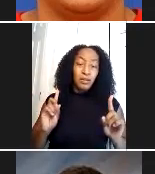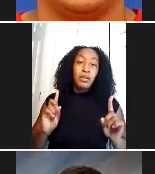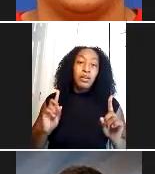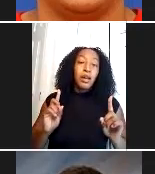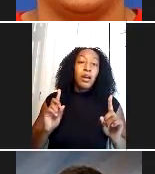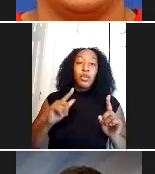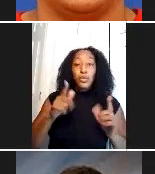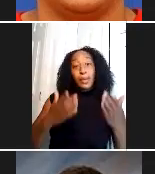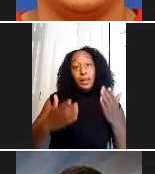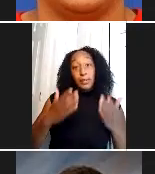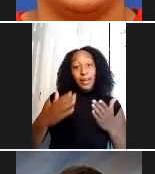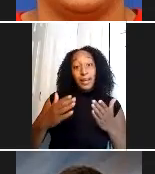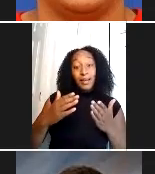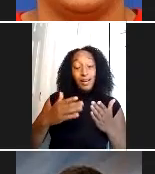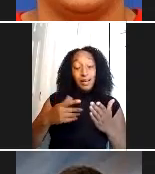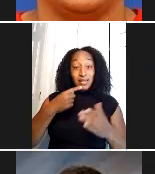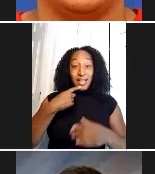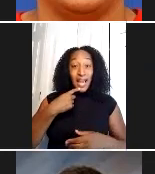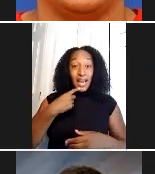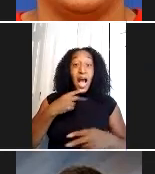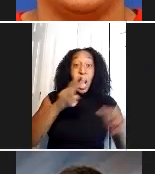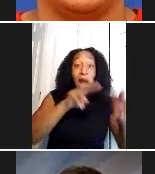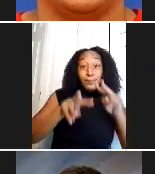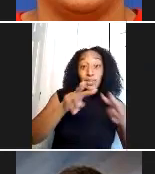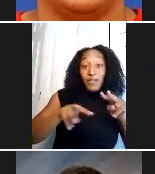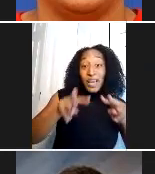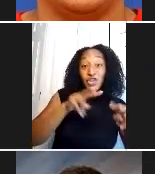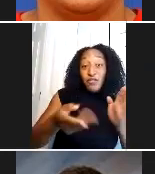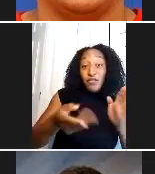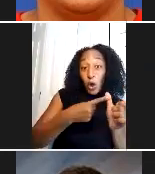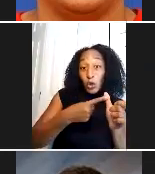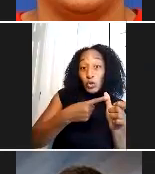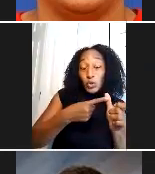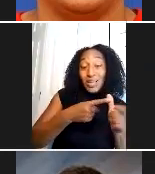1, and they may incorporate data